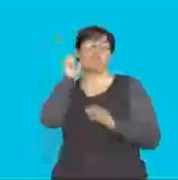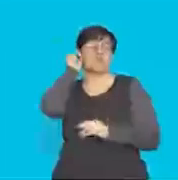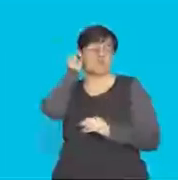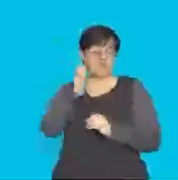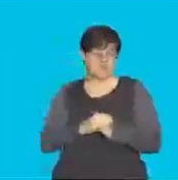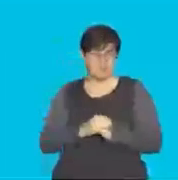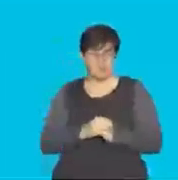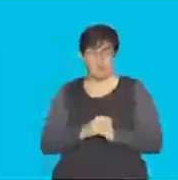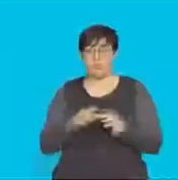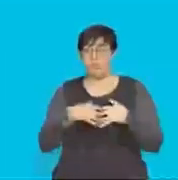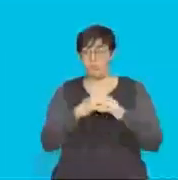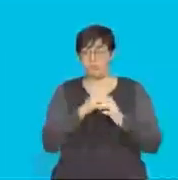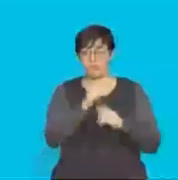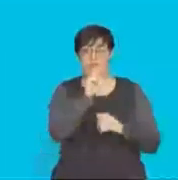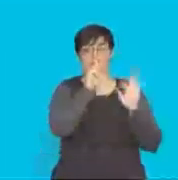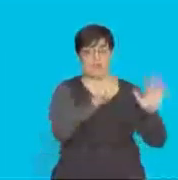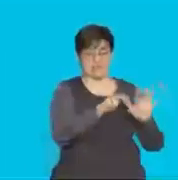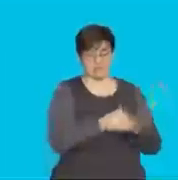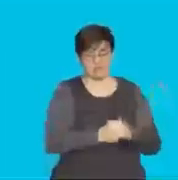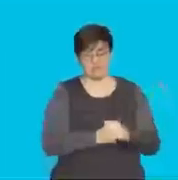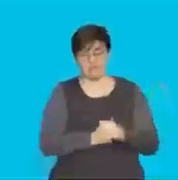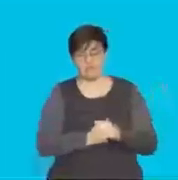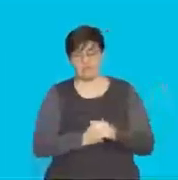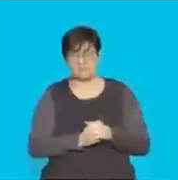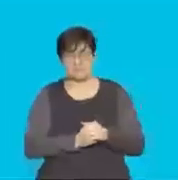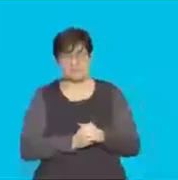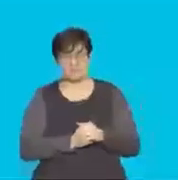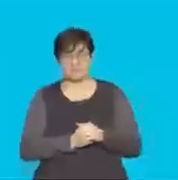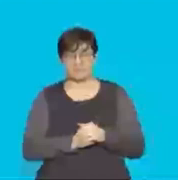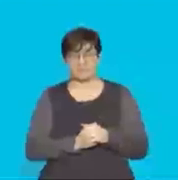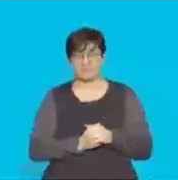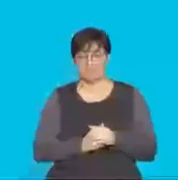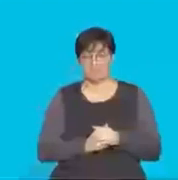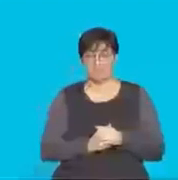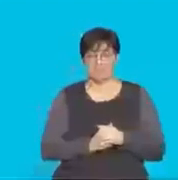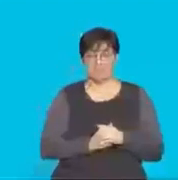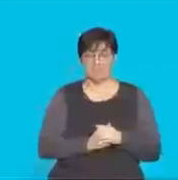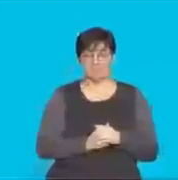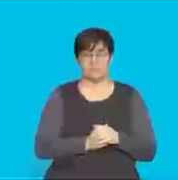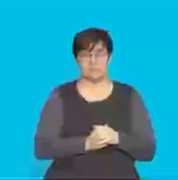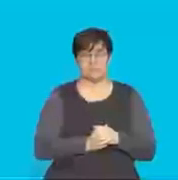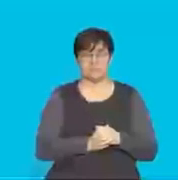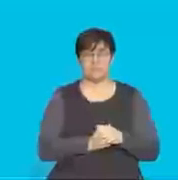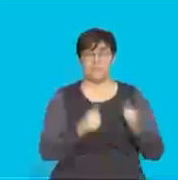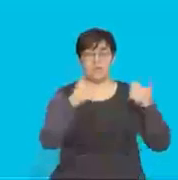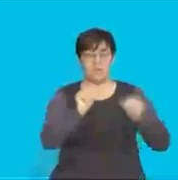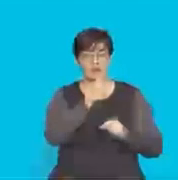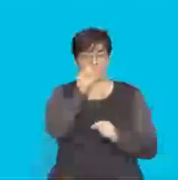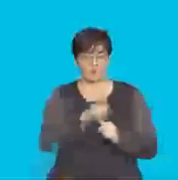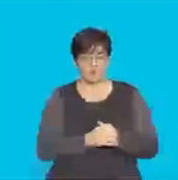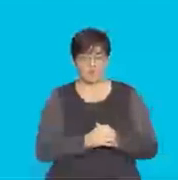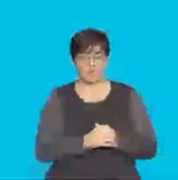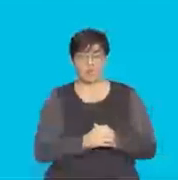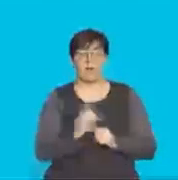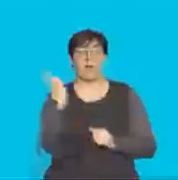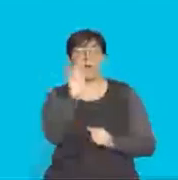free, and we have established that these are 8 individuals that have earlobes that are free. The next question would